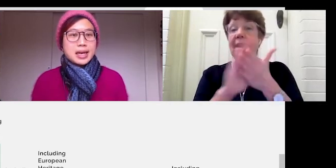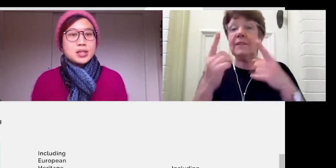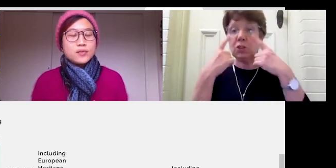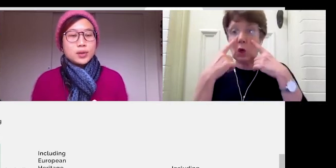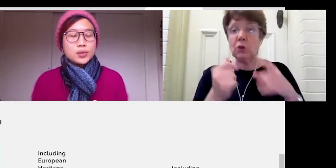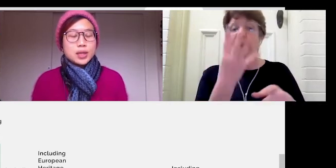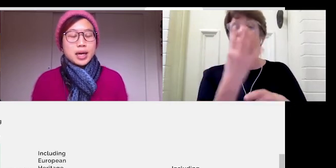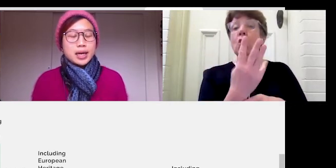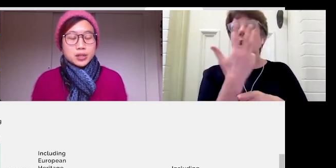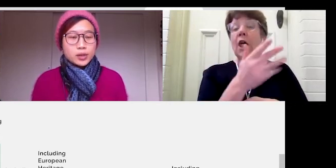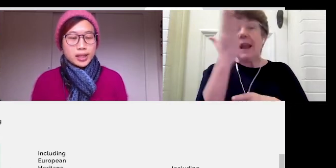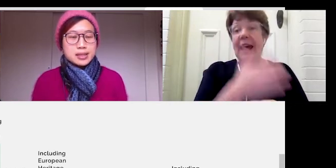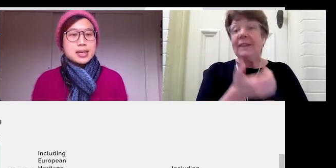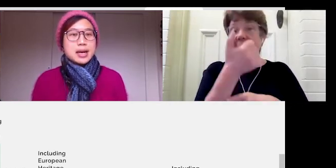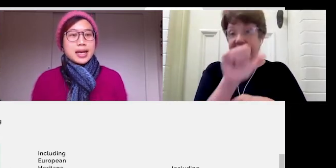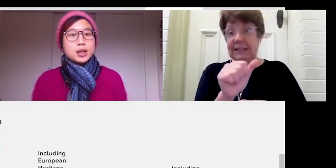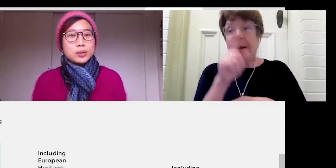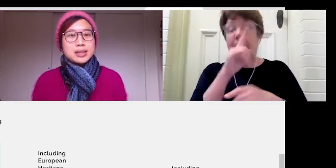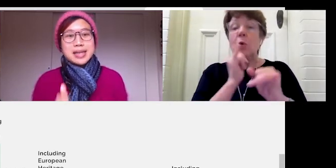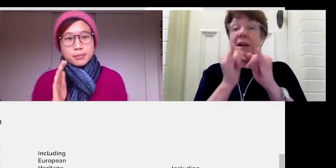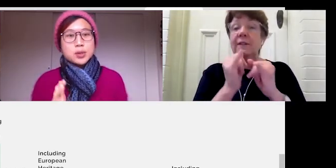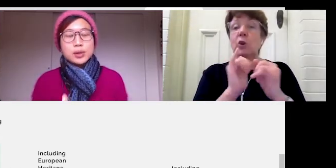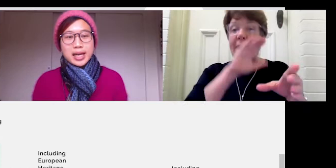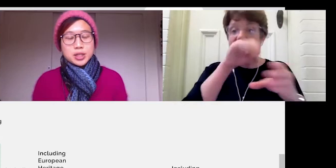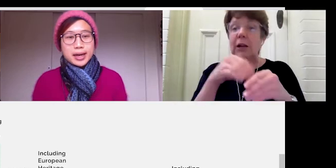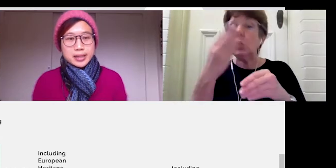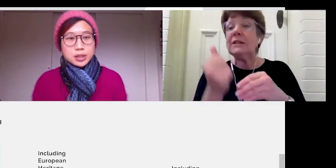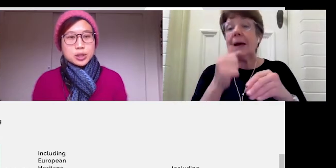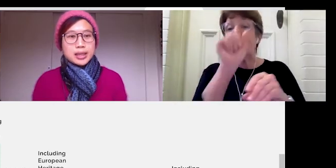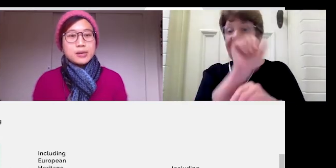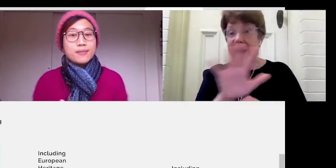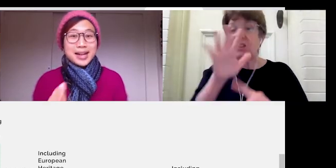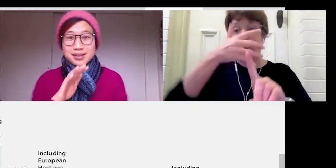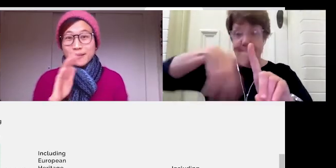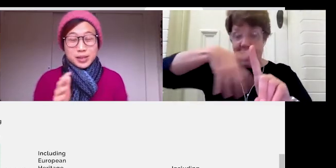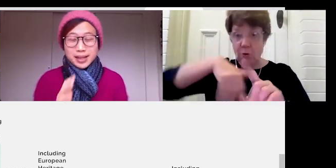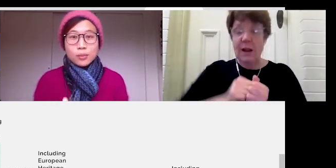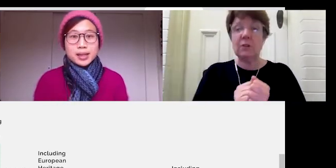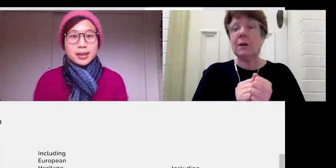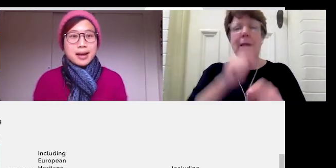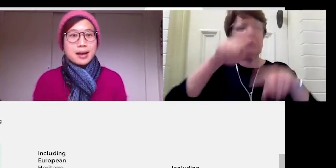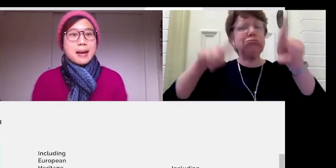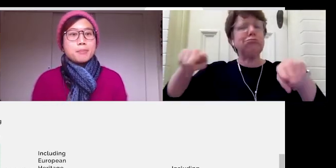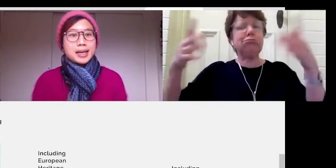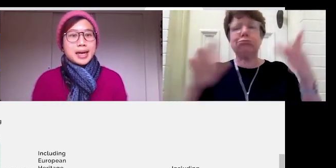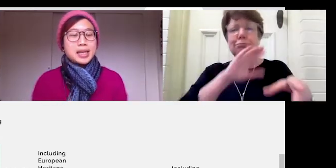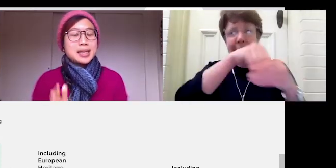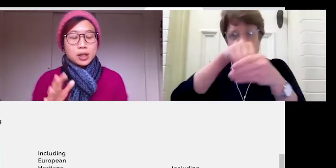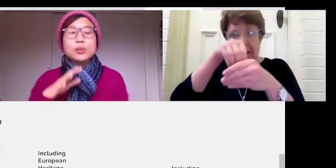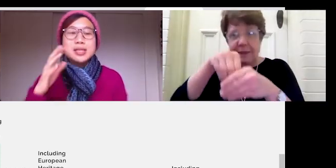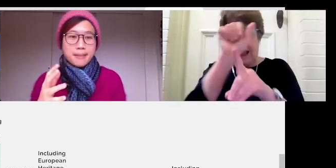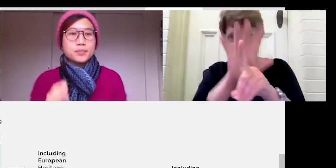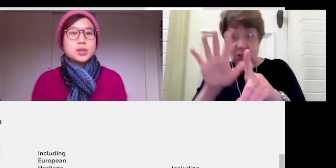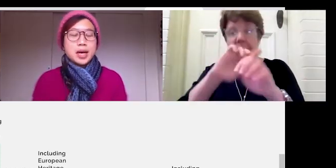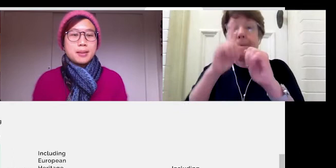60 interviewees included some sort of Asian heritage. There is a vast diversity within that, but they did